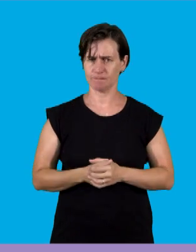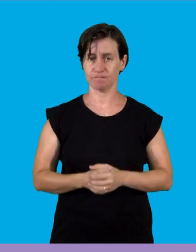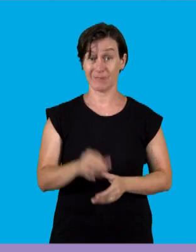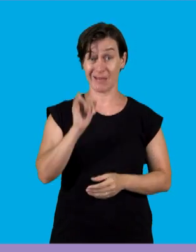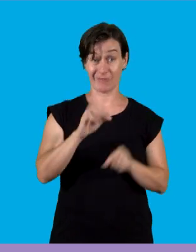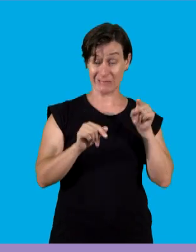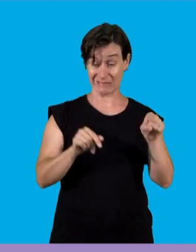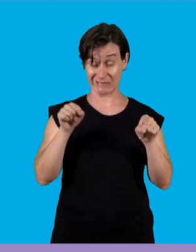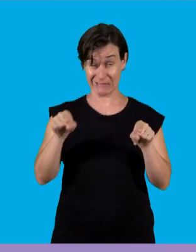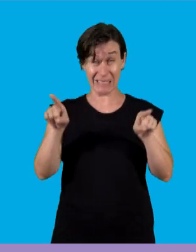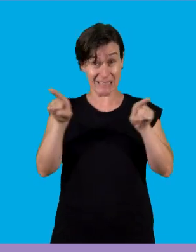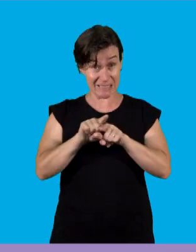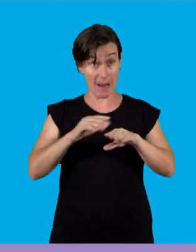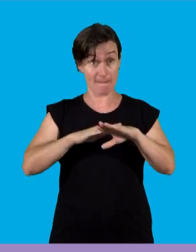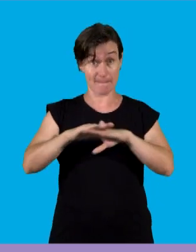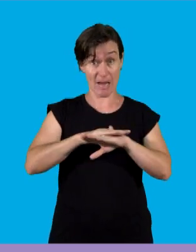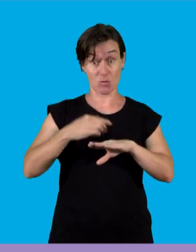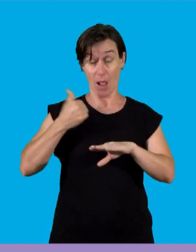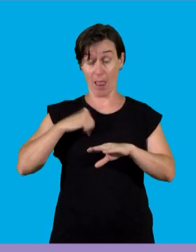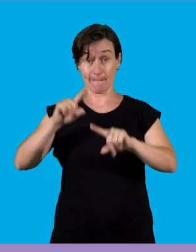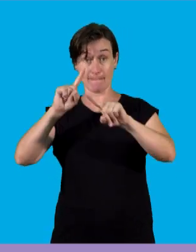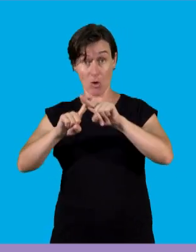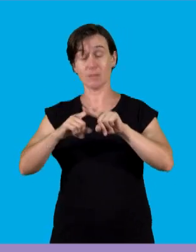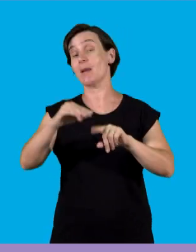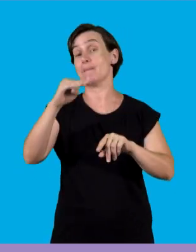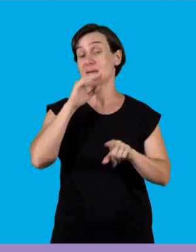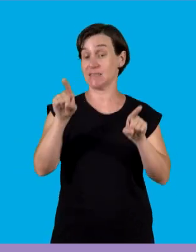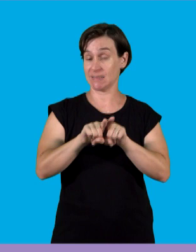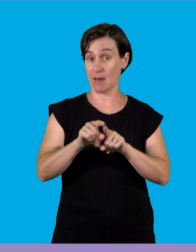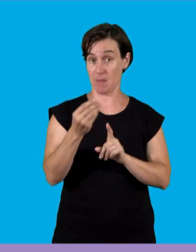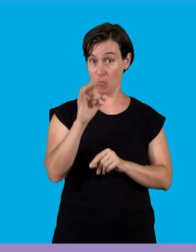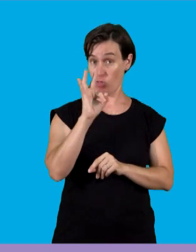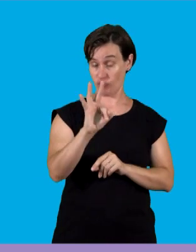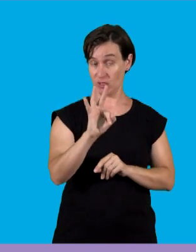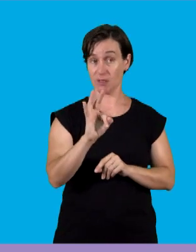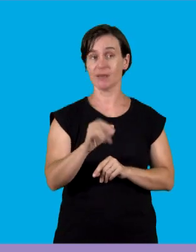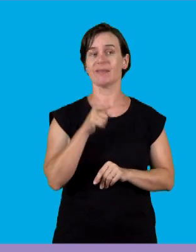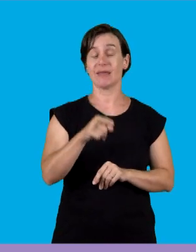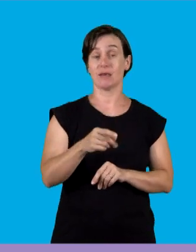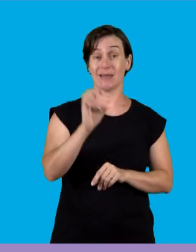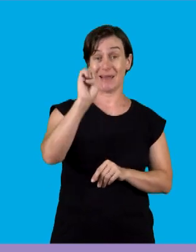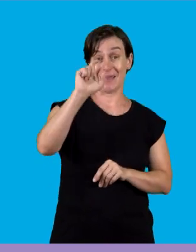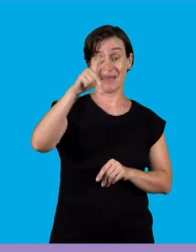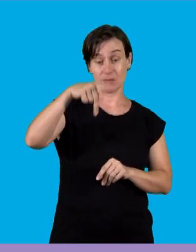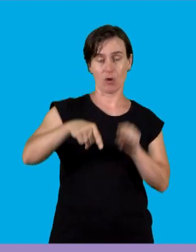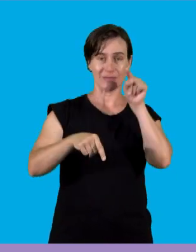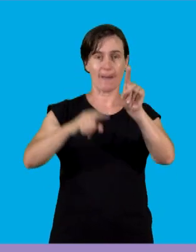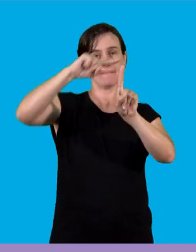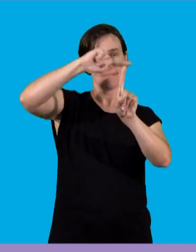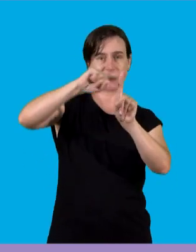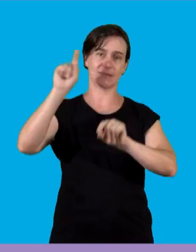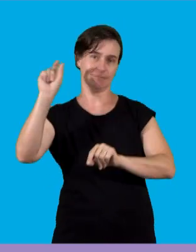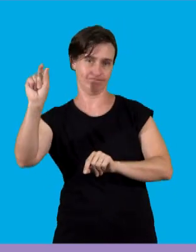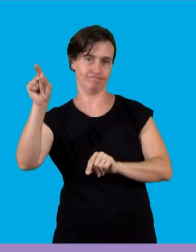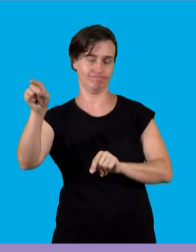we are multiplying powers that have the same base, we are going to keep that base and add those exponents. So that means we are going to